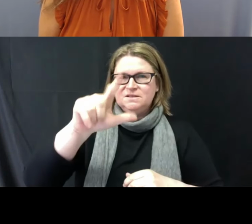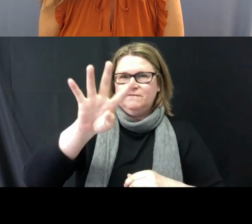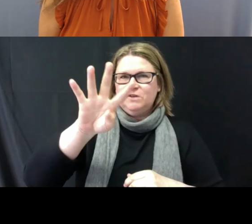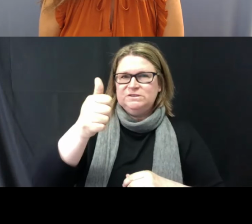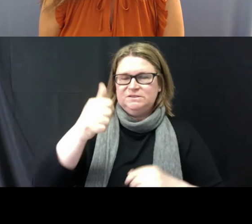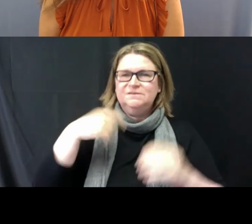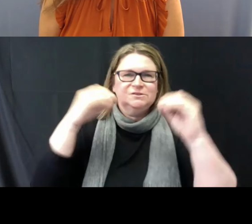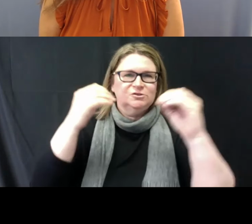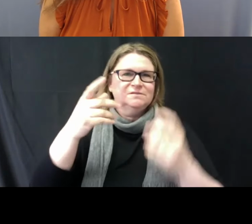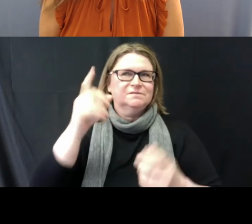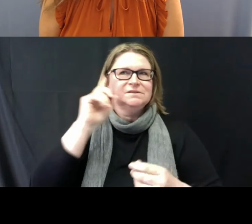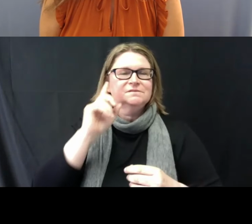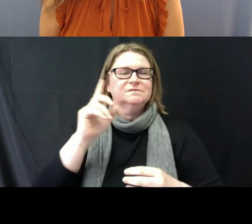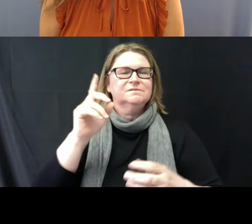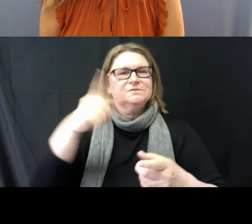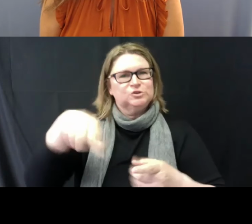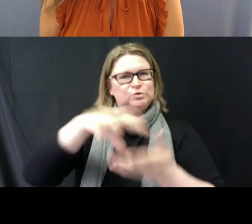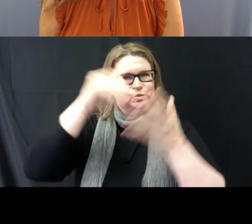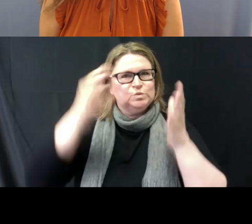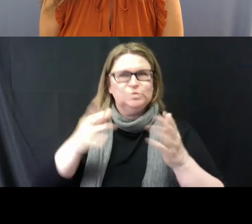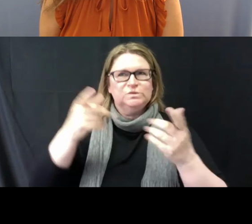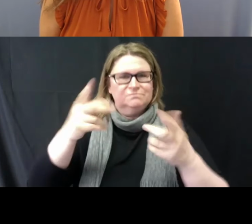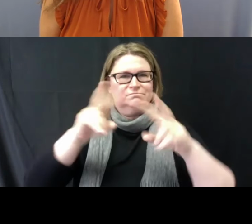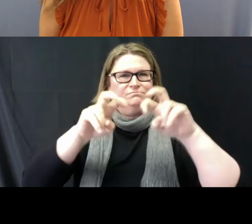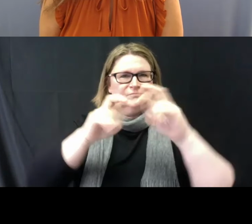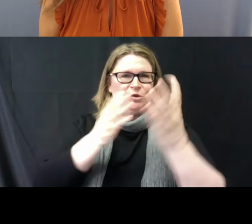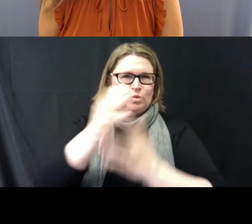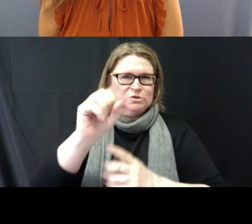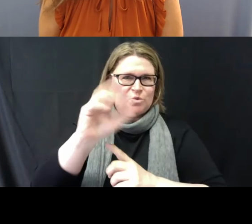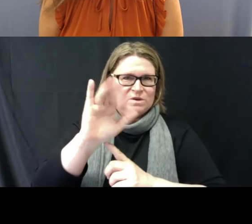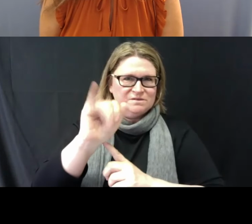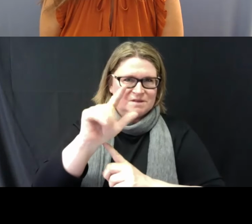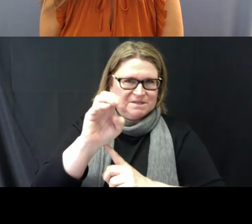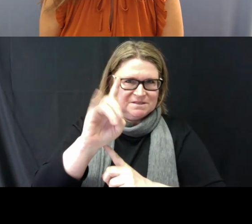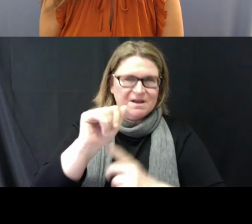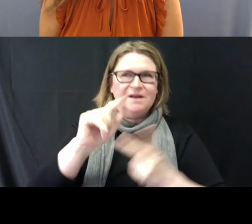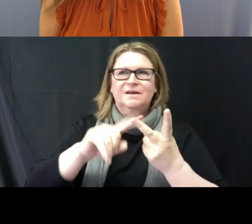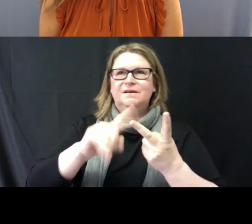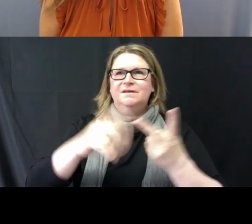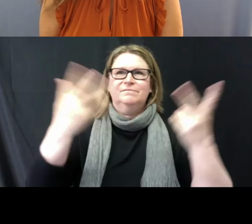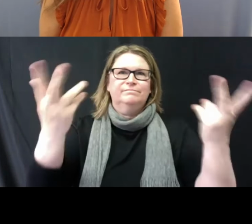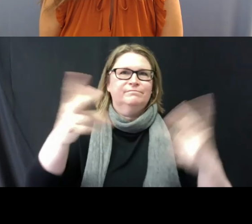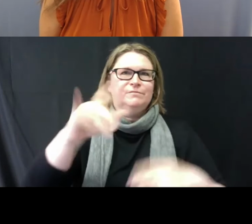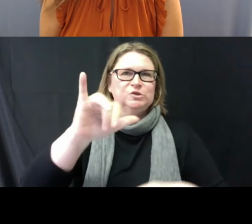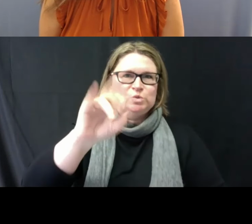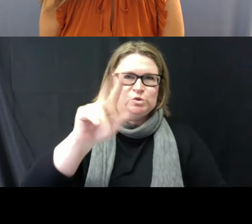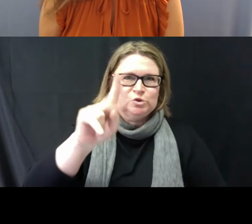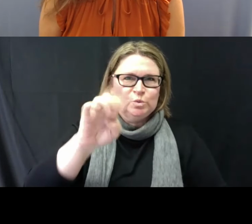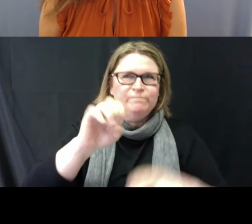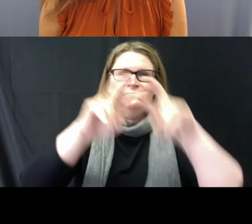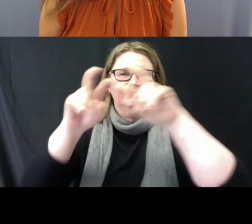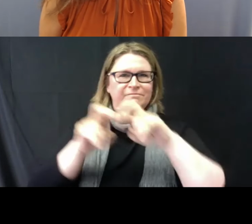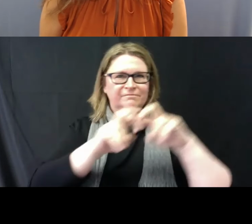And I just mentioned this one, there's a 300 level, and this one showing on the screen is a 400 level upper division ASL